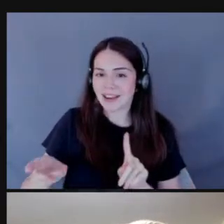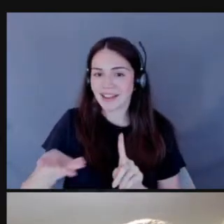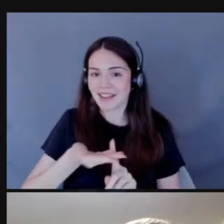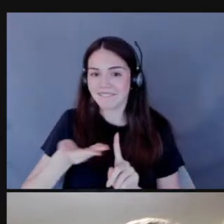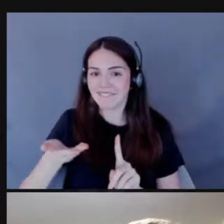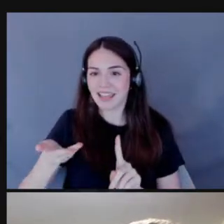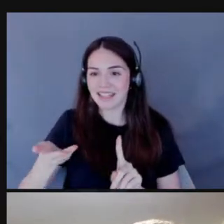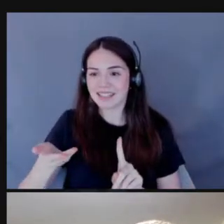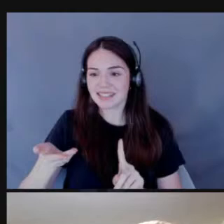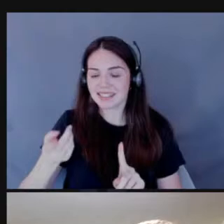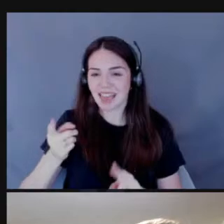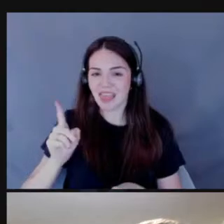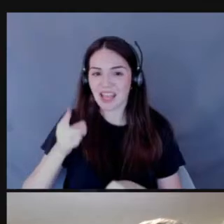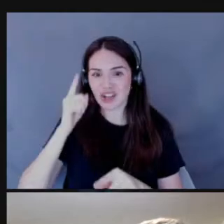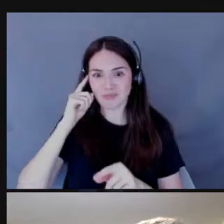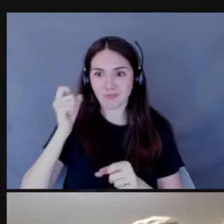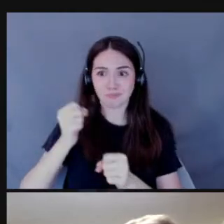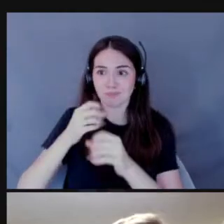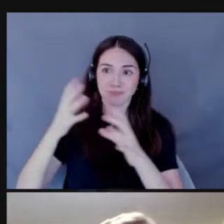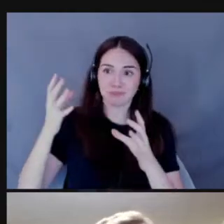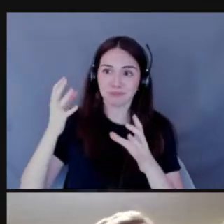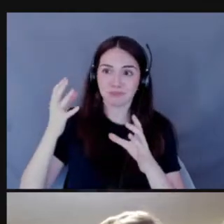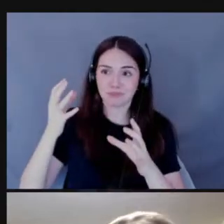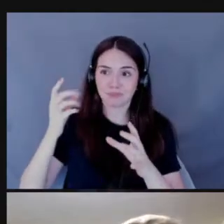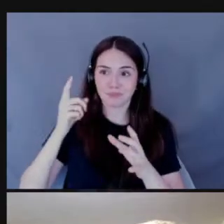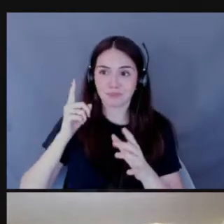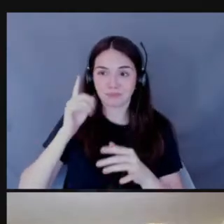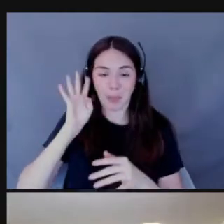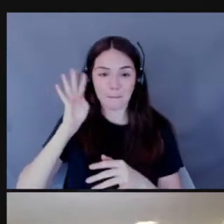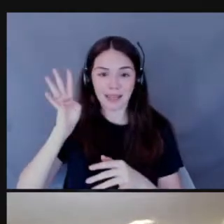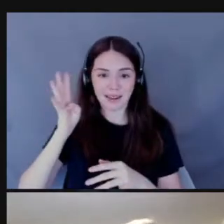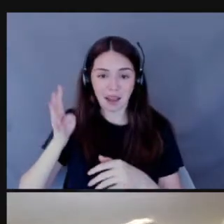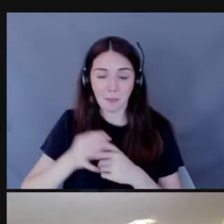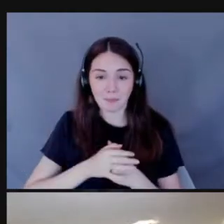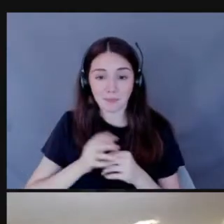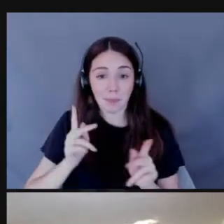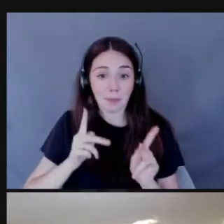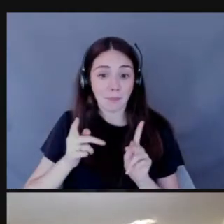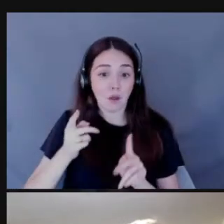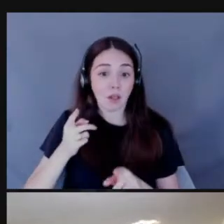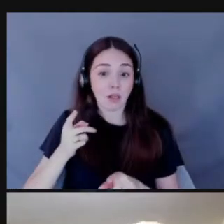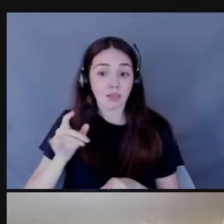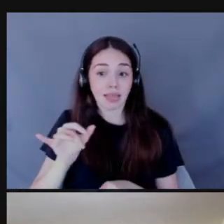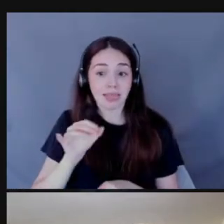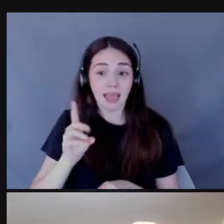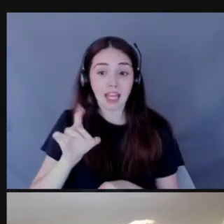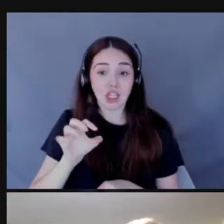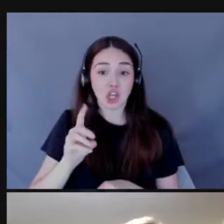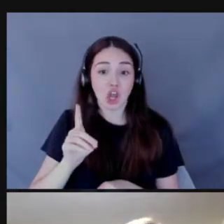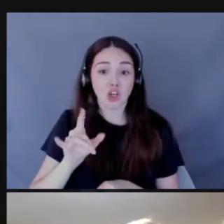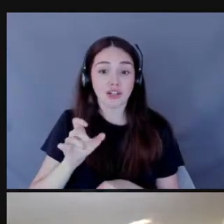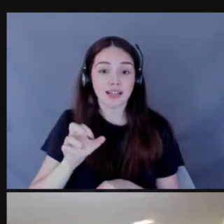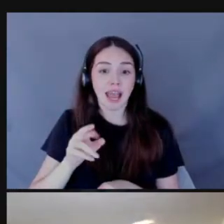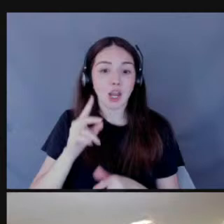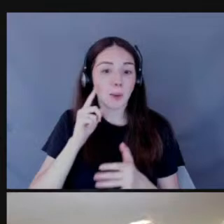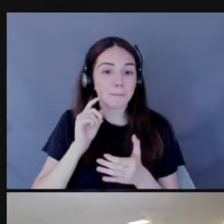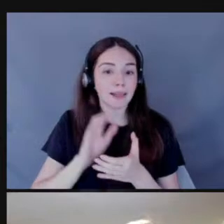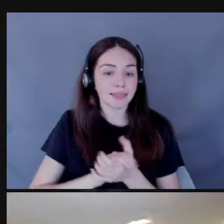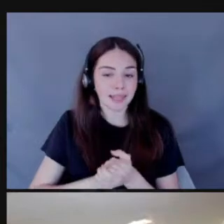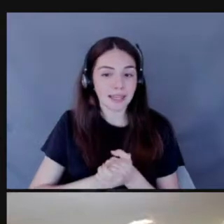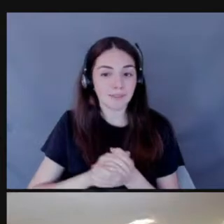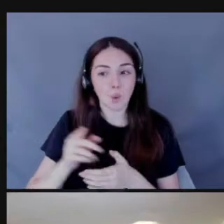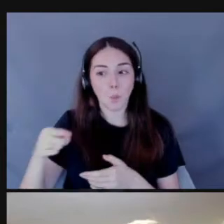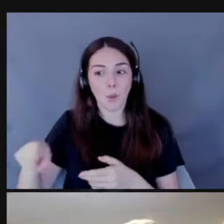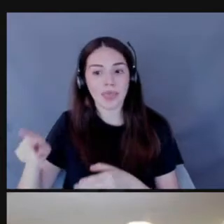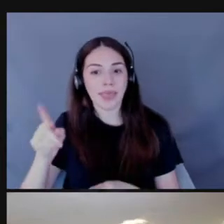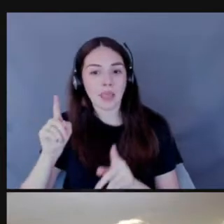Chessie was a figment of their imaginations. People like Donald Kiker believed that when they went and looked at the water,